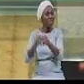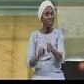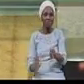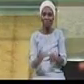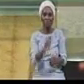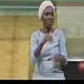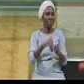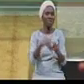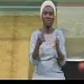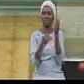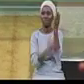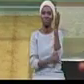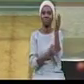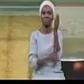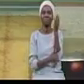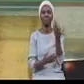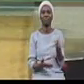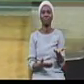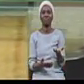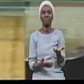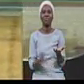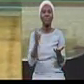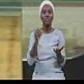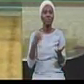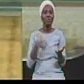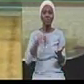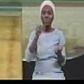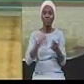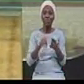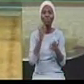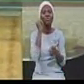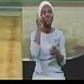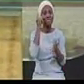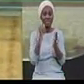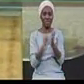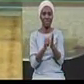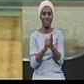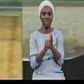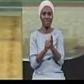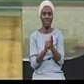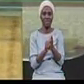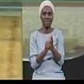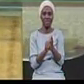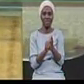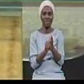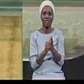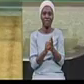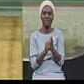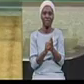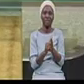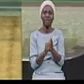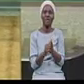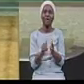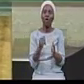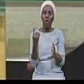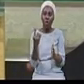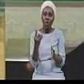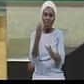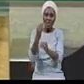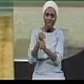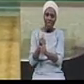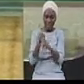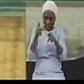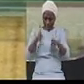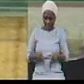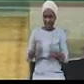is going to be affected. And so we need to understand, just getting a personal blessing is not enough